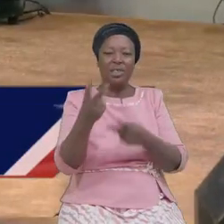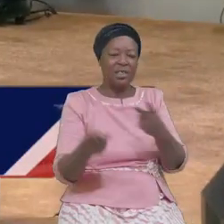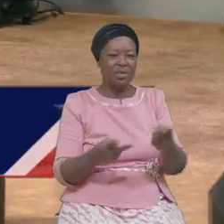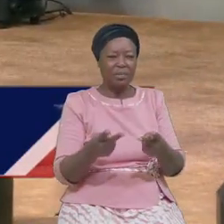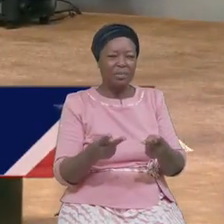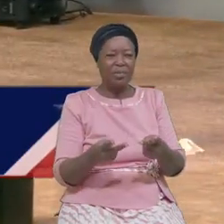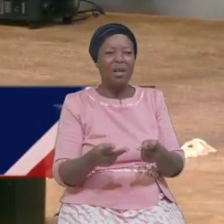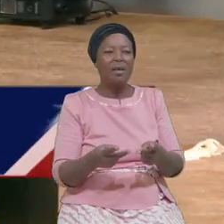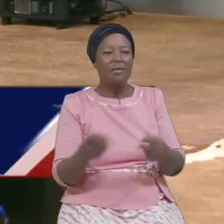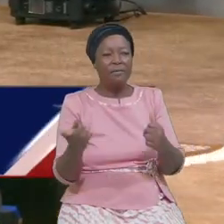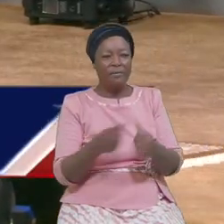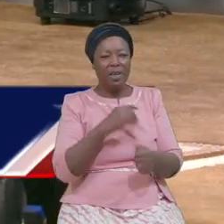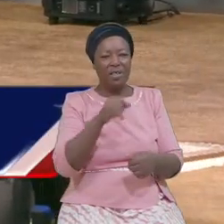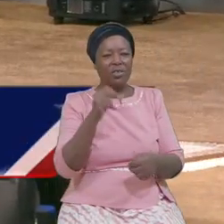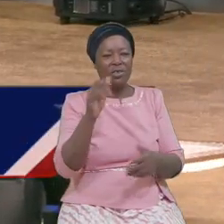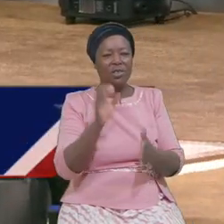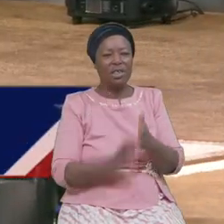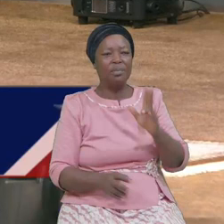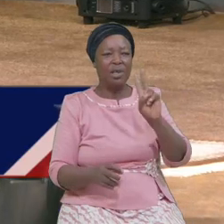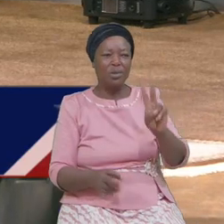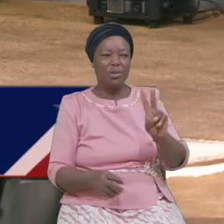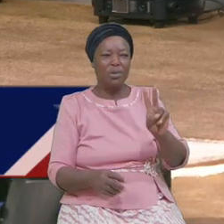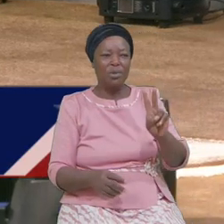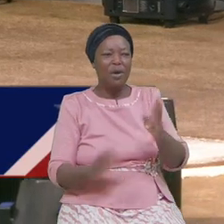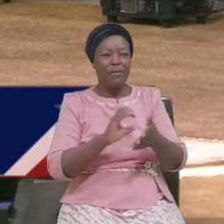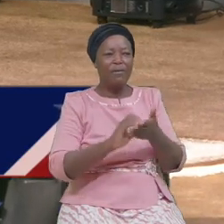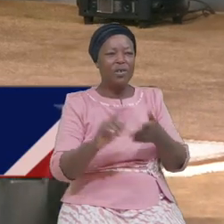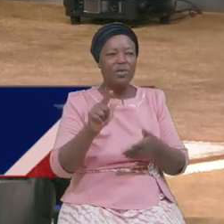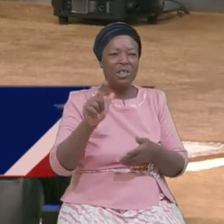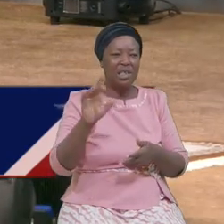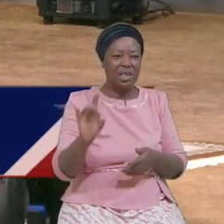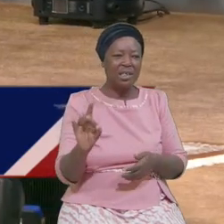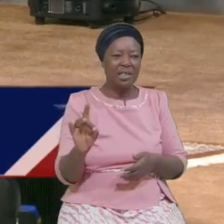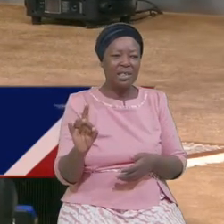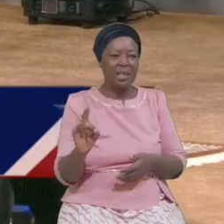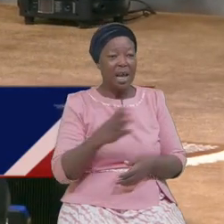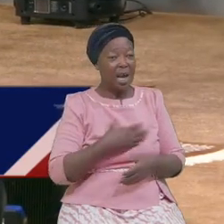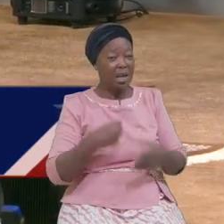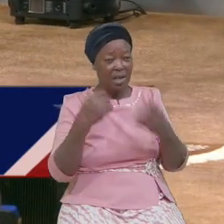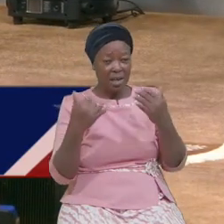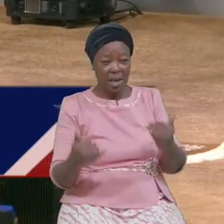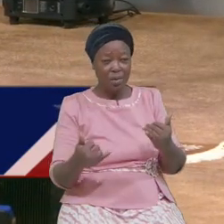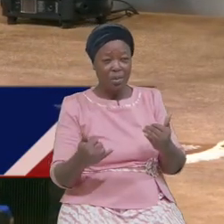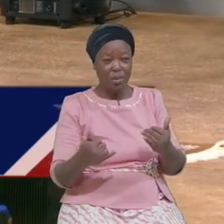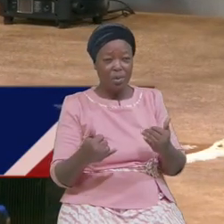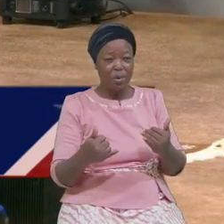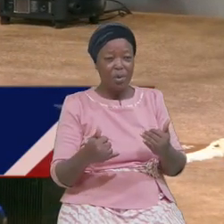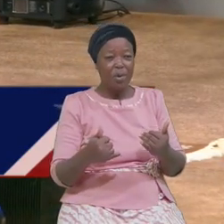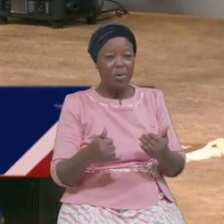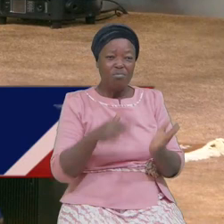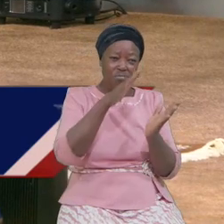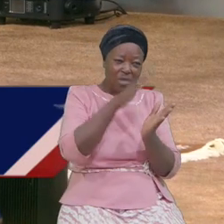1 John chapter 2, reading from verse 28. And now, little